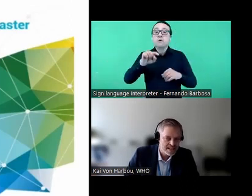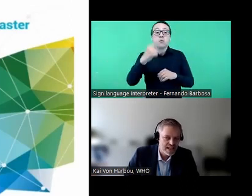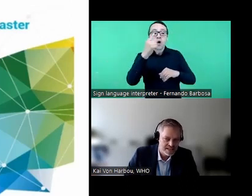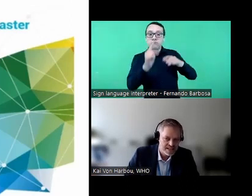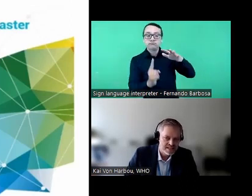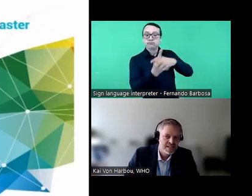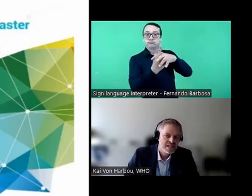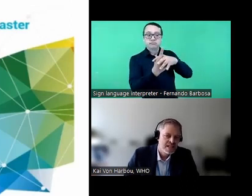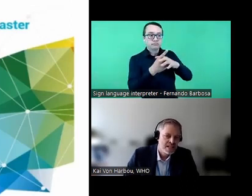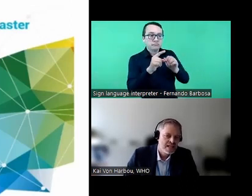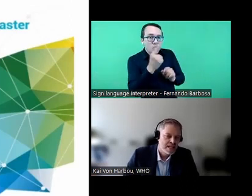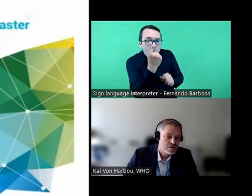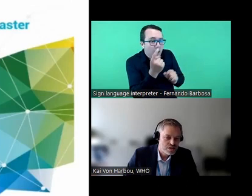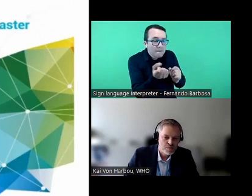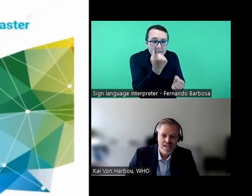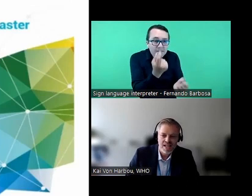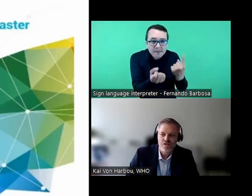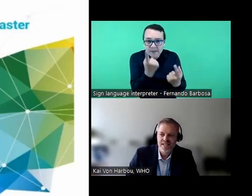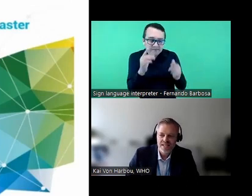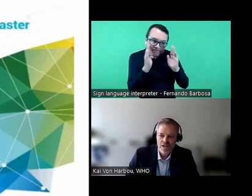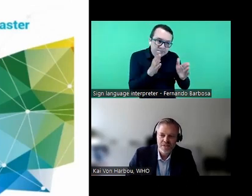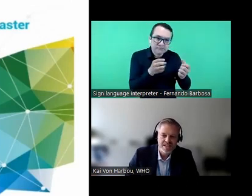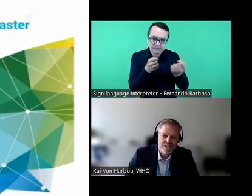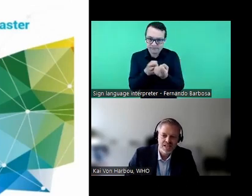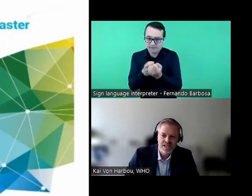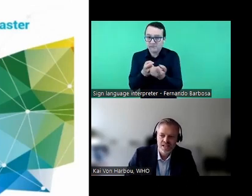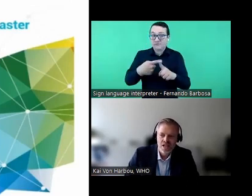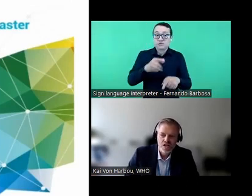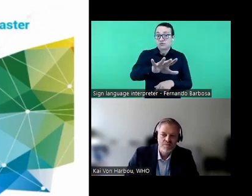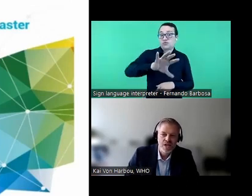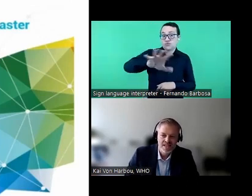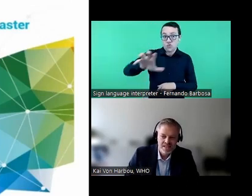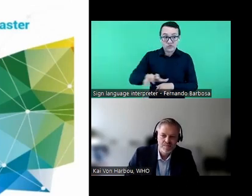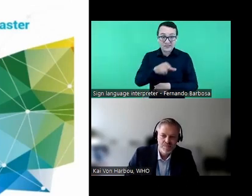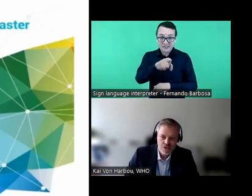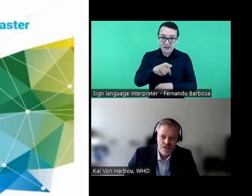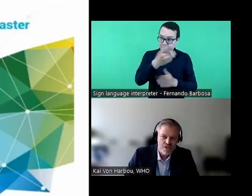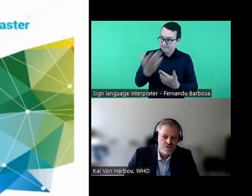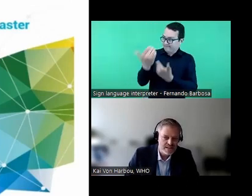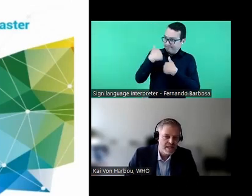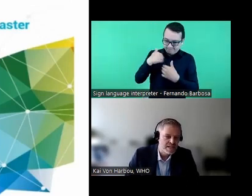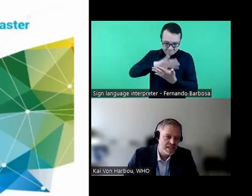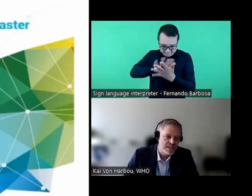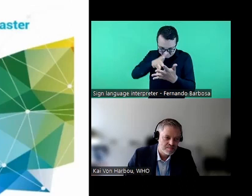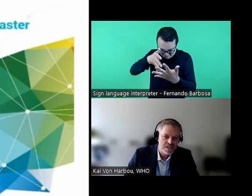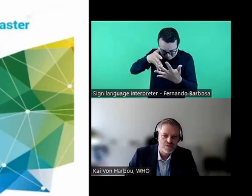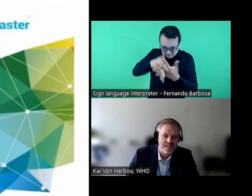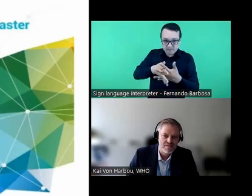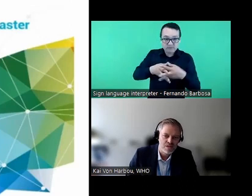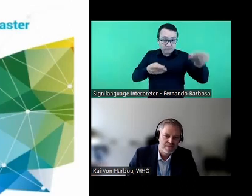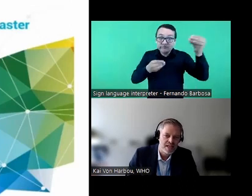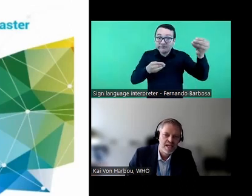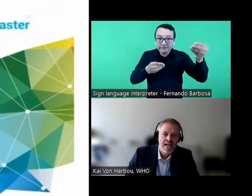and single hazards. And to support countries in adopting such a comprehensive approach to risk management, WHO